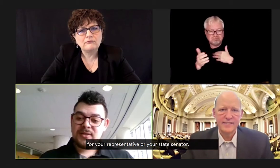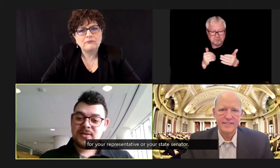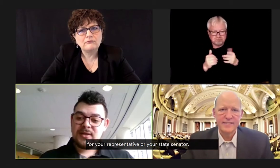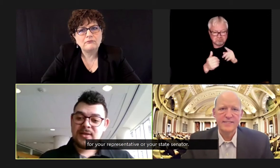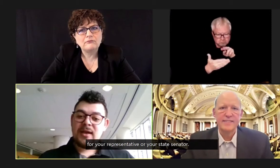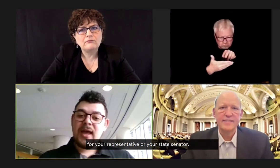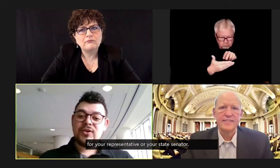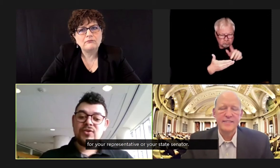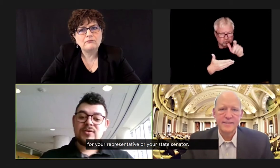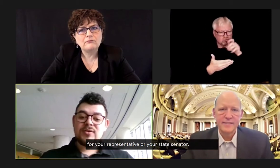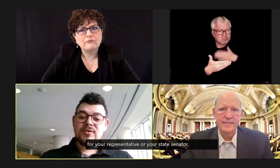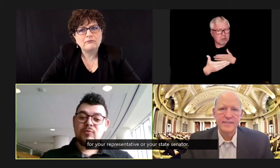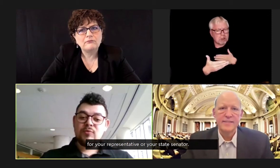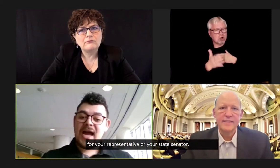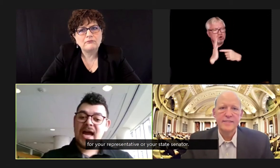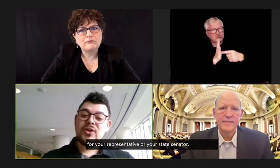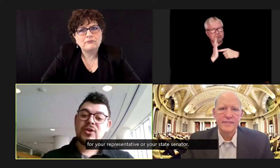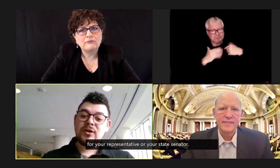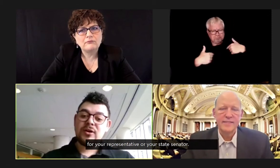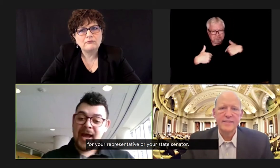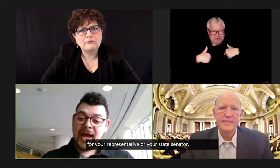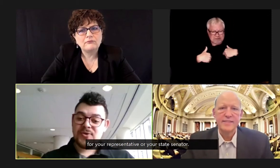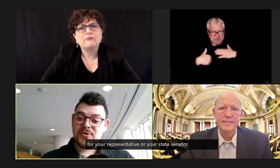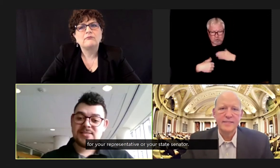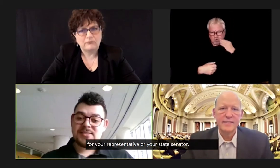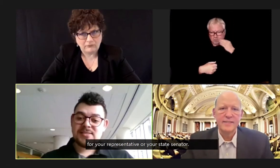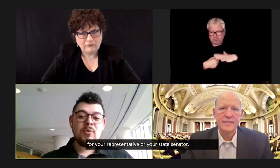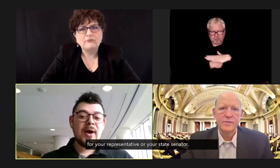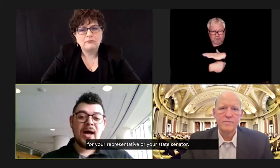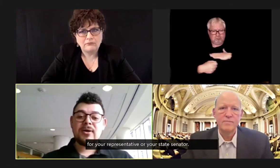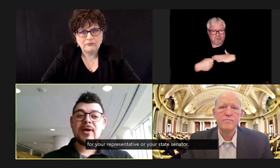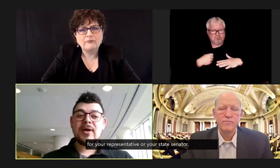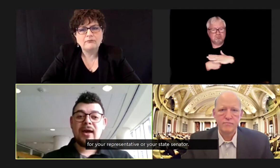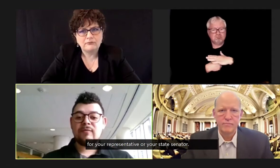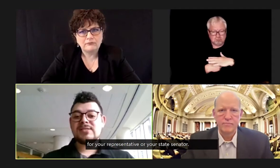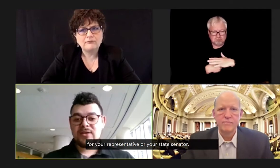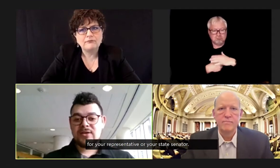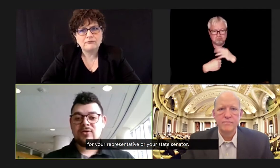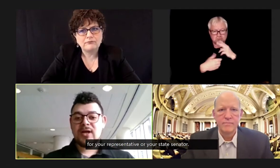Minnesota, and when you type in your address, it will pop up